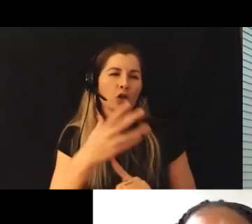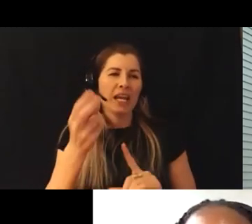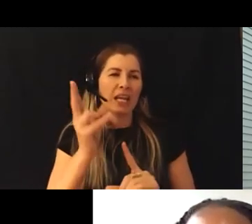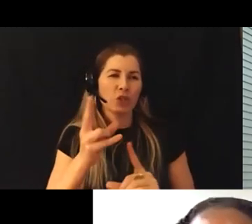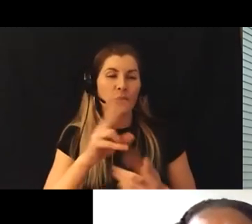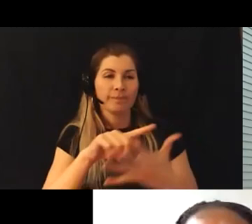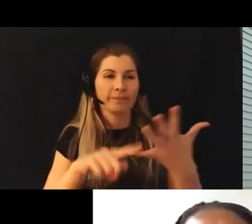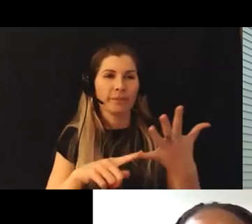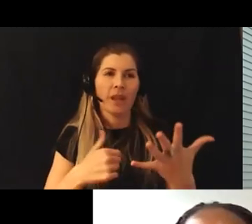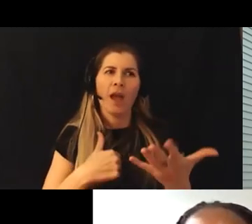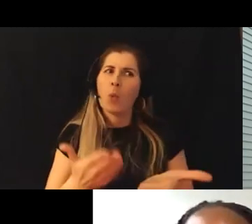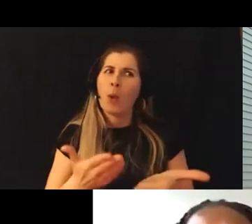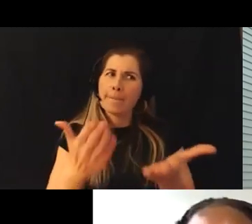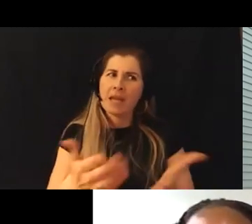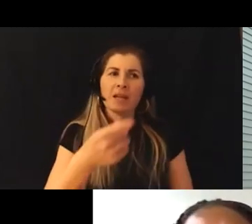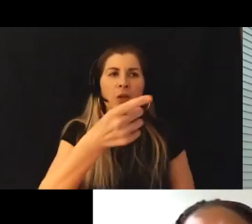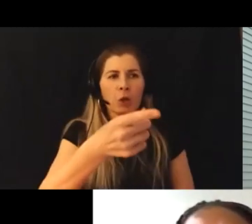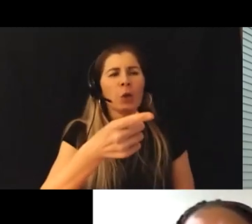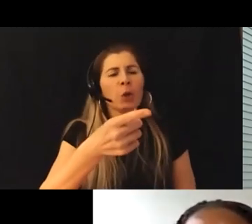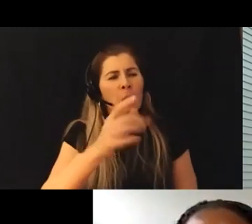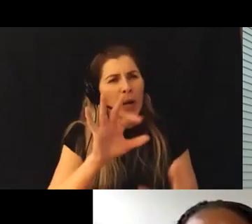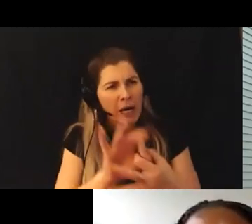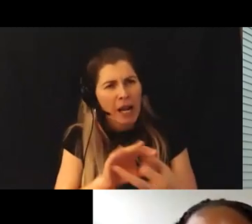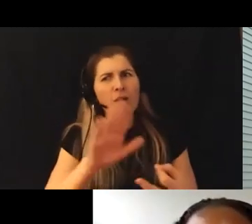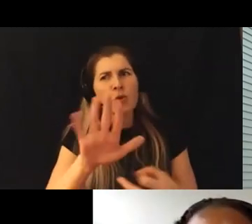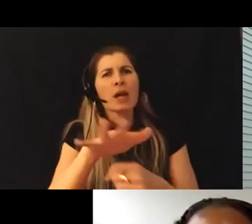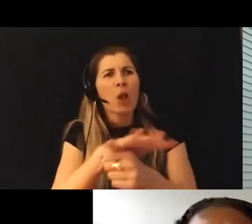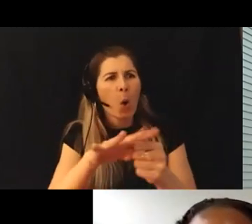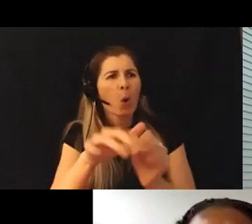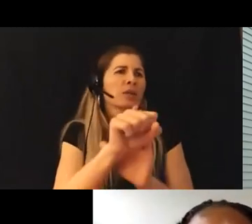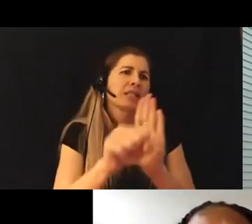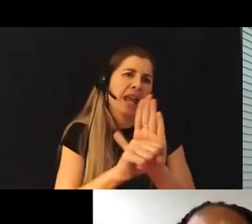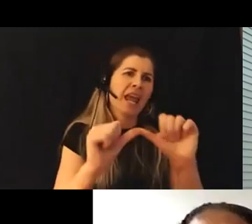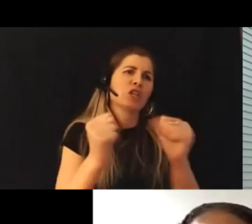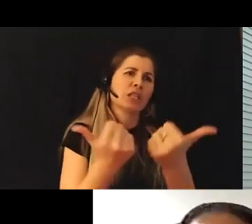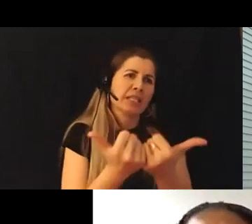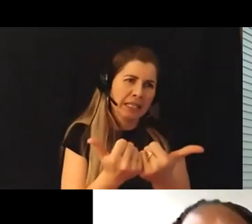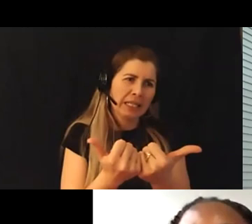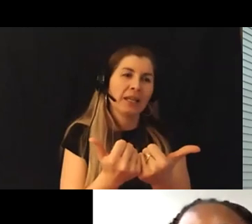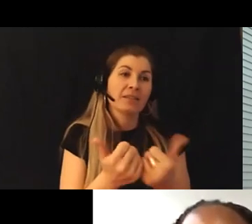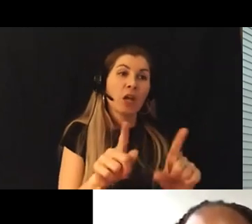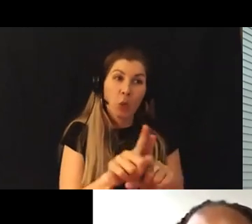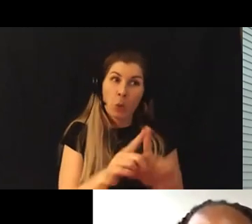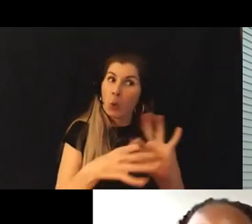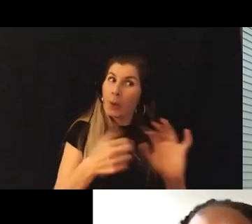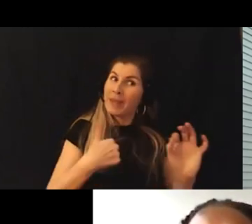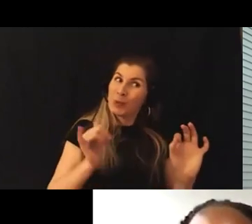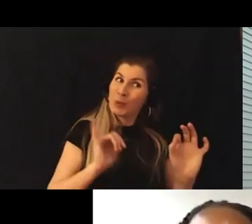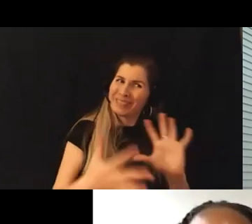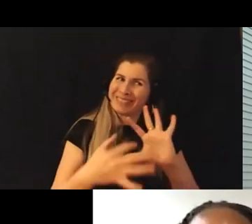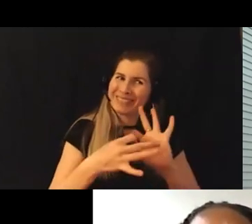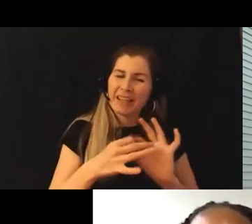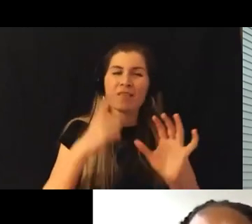I really recommend that you all connect with your state arts agency, arts education managers, including myself, to continue